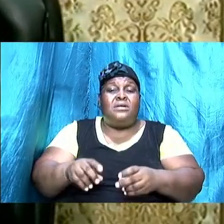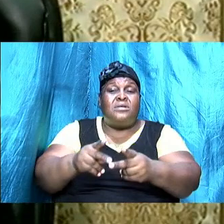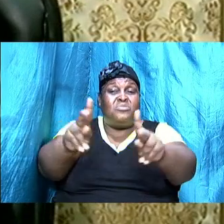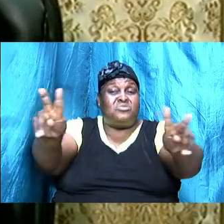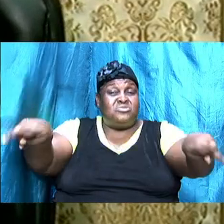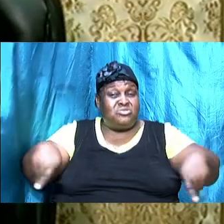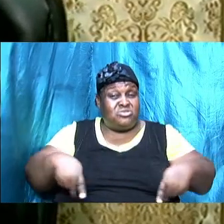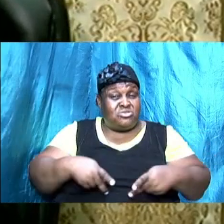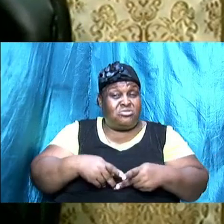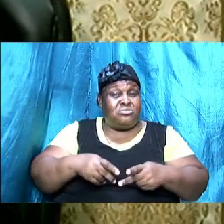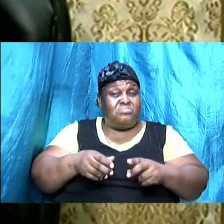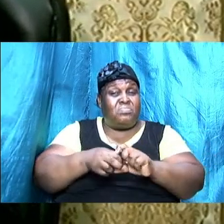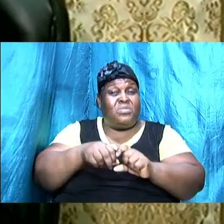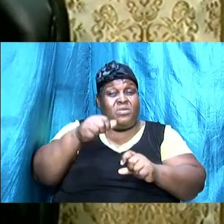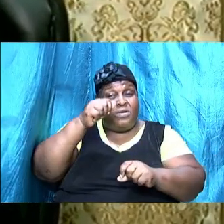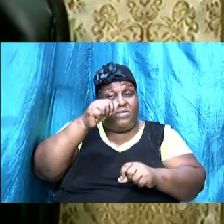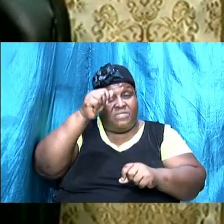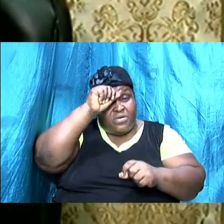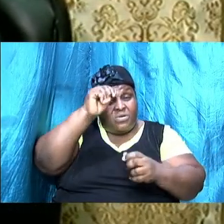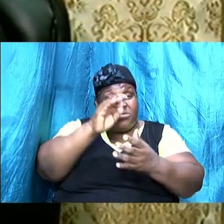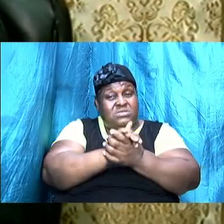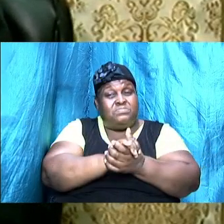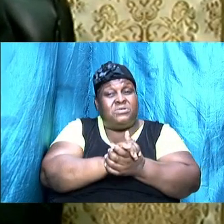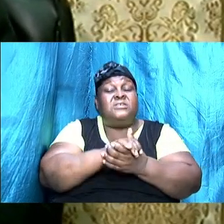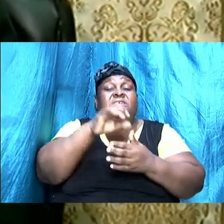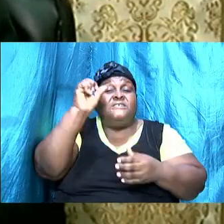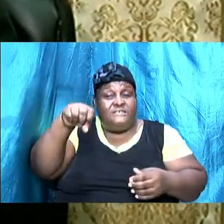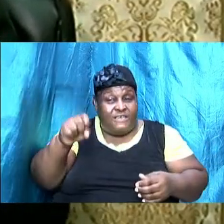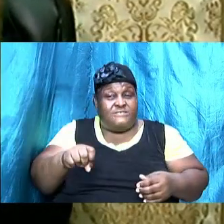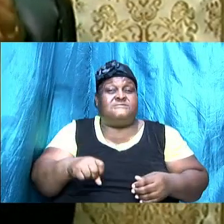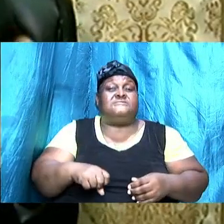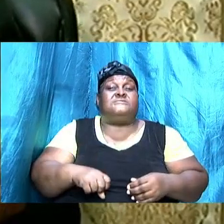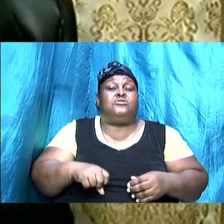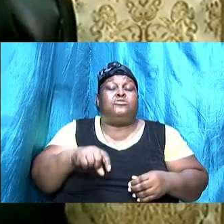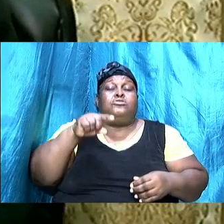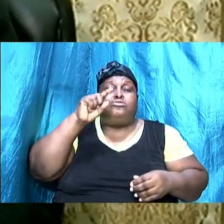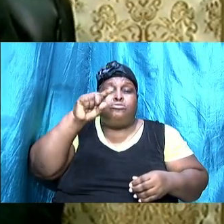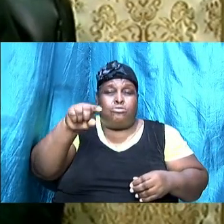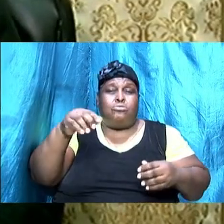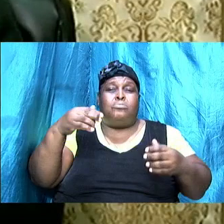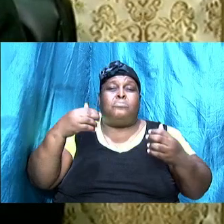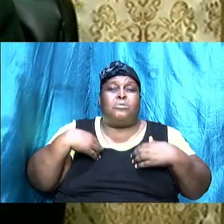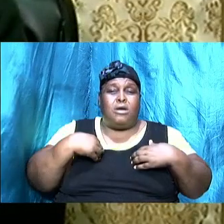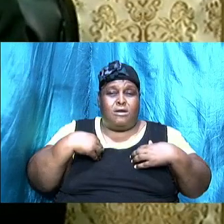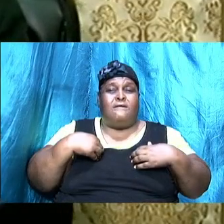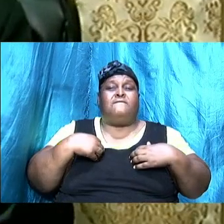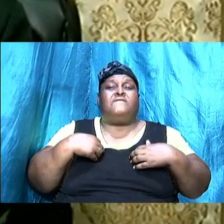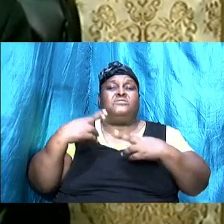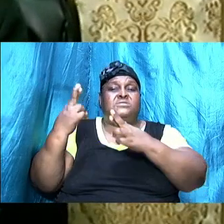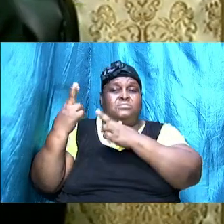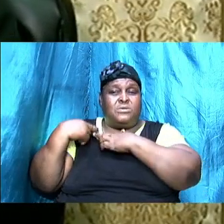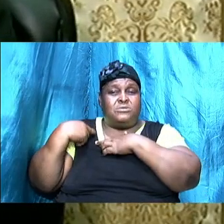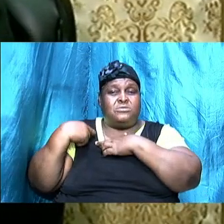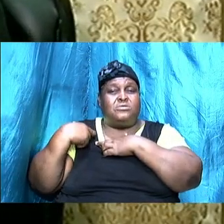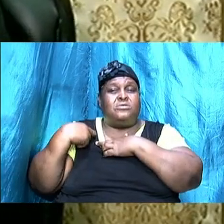obliged, O woman of God, to follow. It might have challenges, but it's one of the things that we are going to